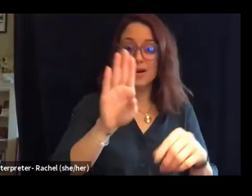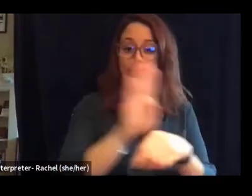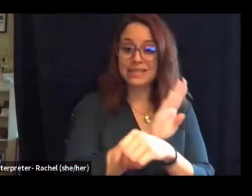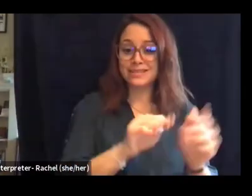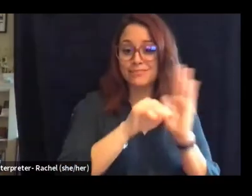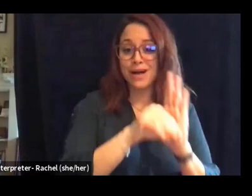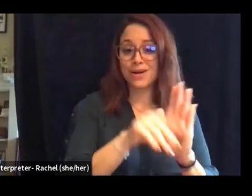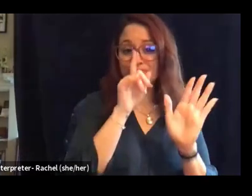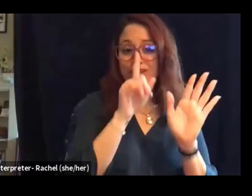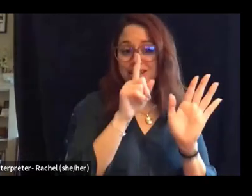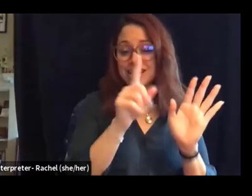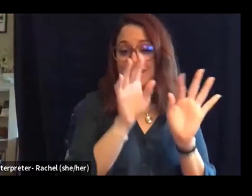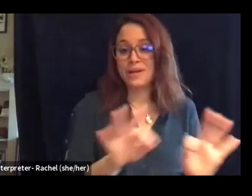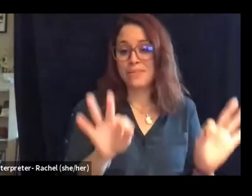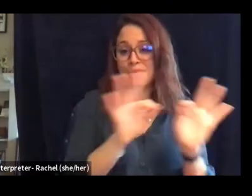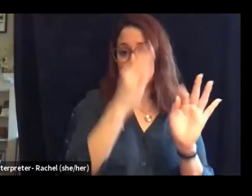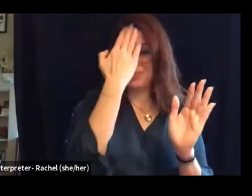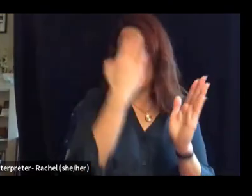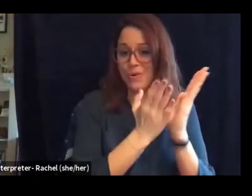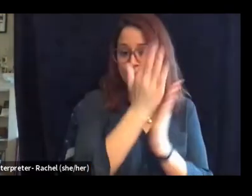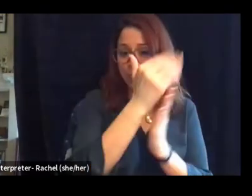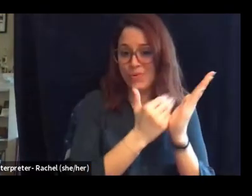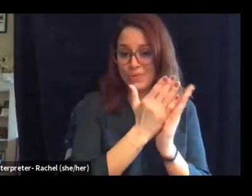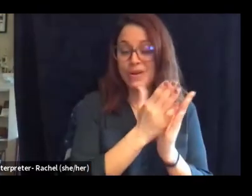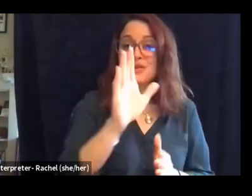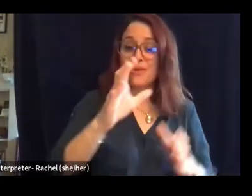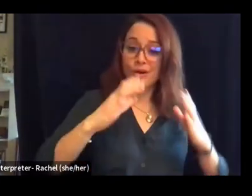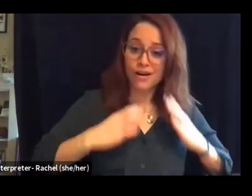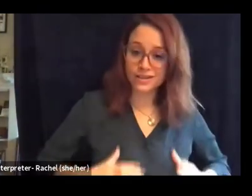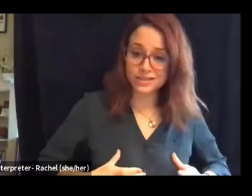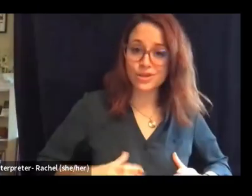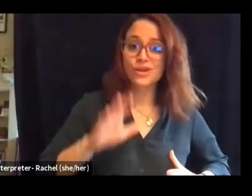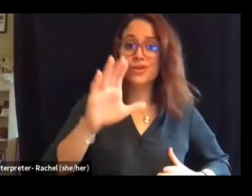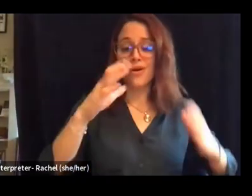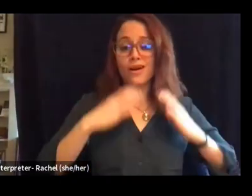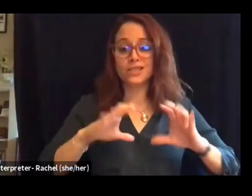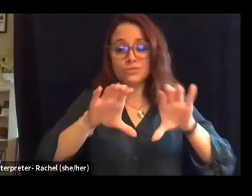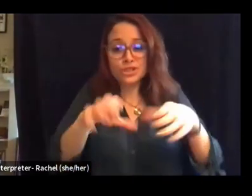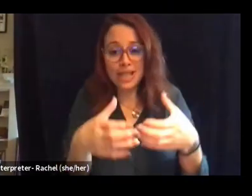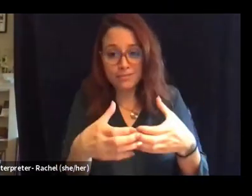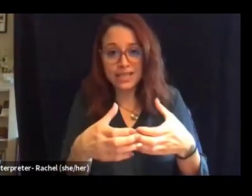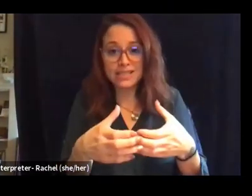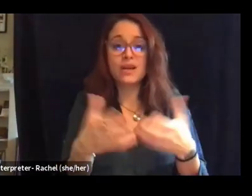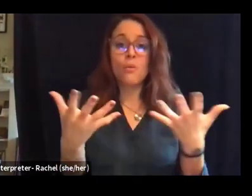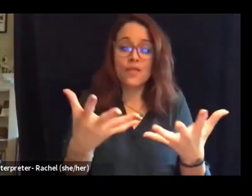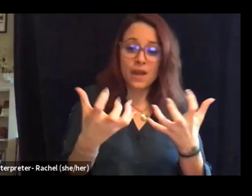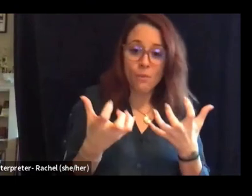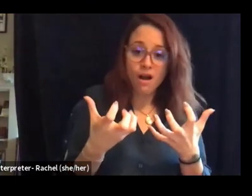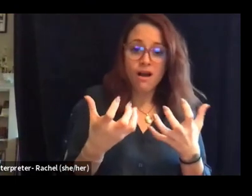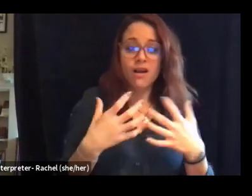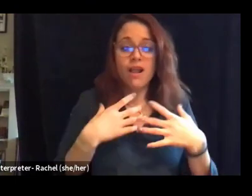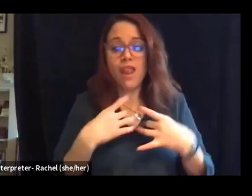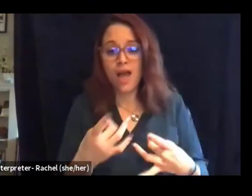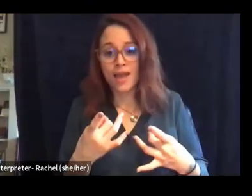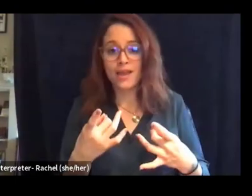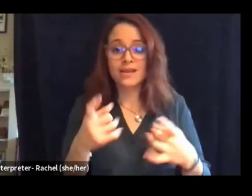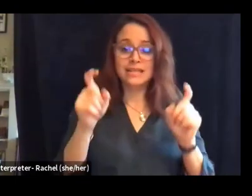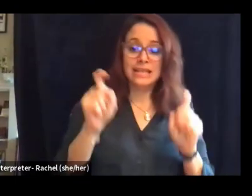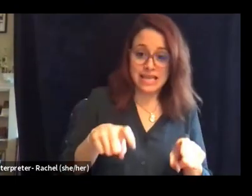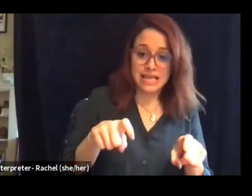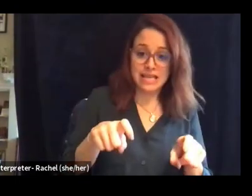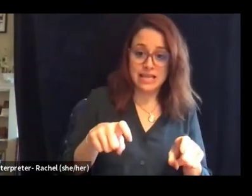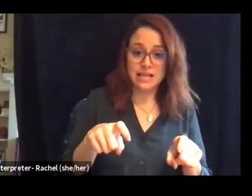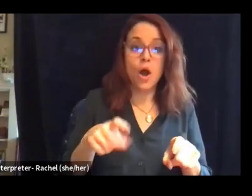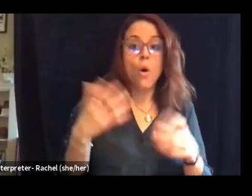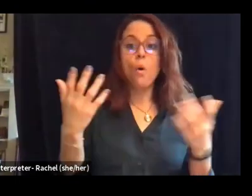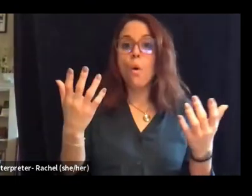and your customer segments, knowing them well, and knowing what keeps them up at night, the value proposition. Those two